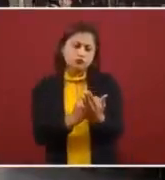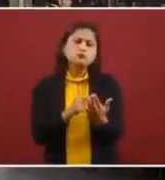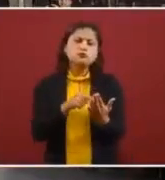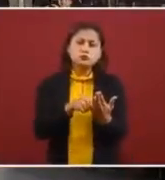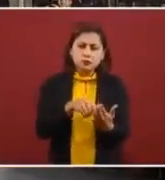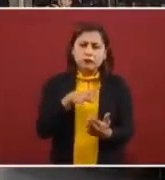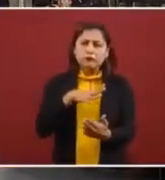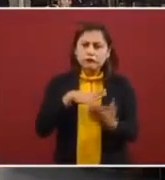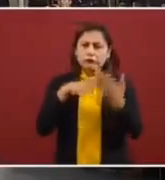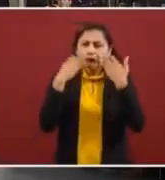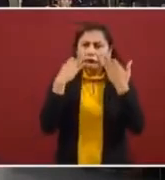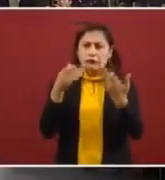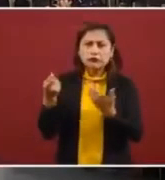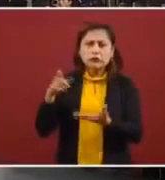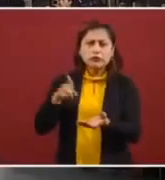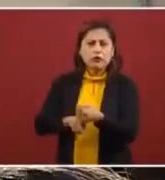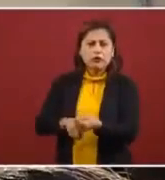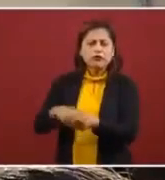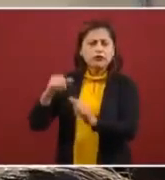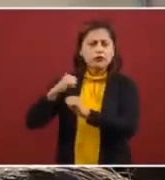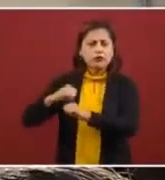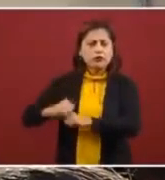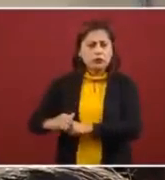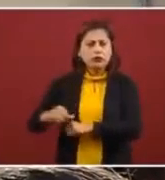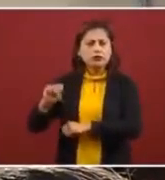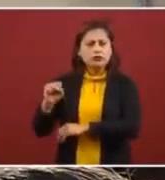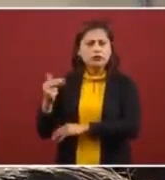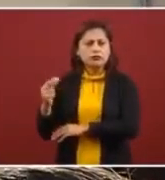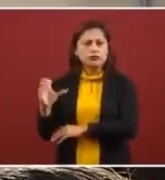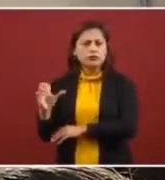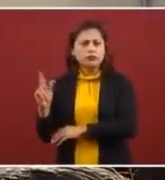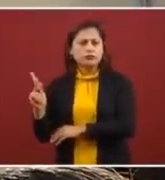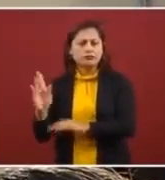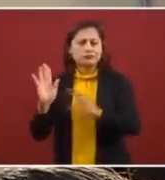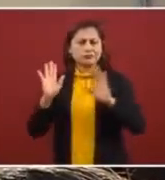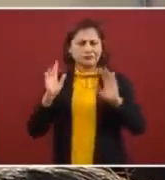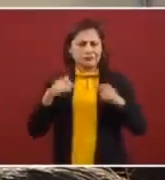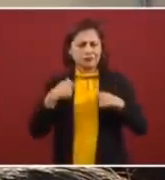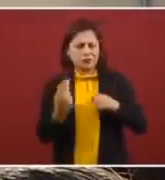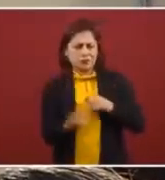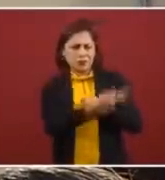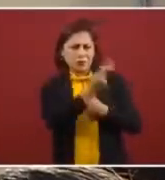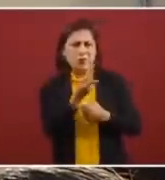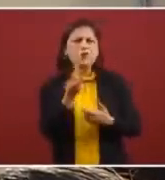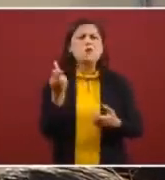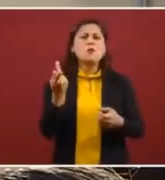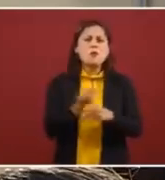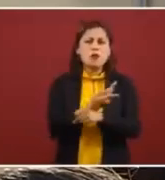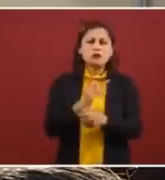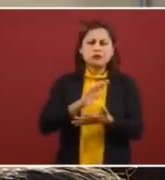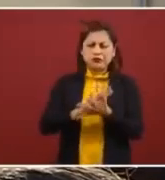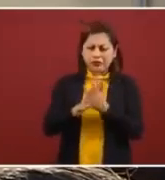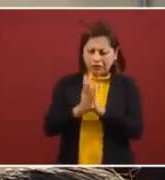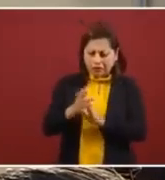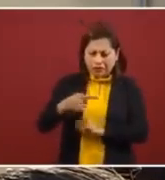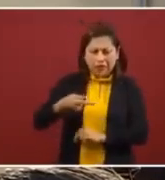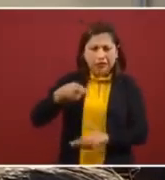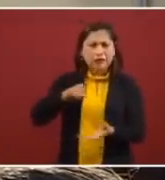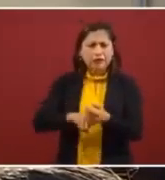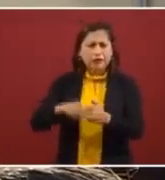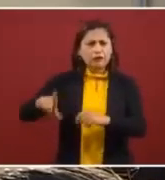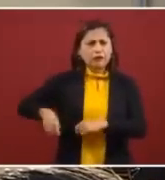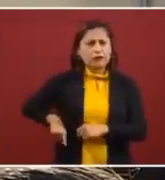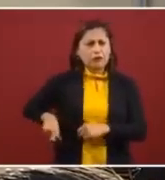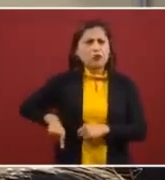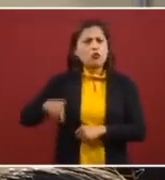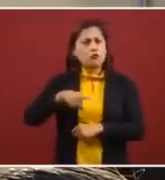money that was taken and not used for the appropriate things, and basically they're not